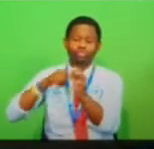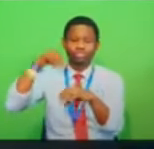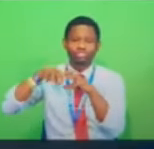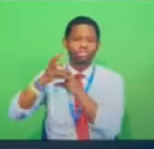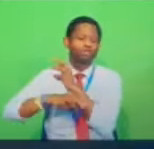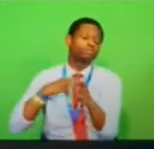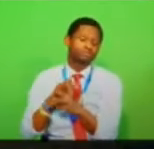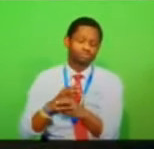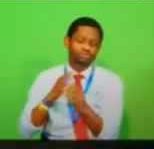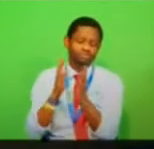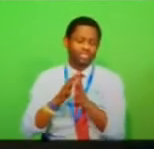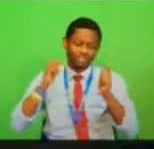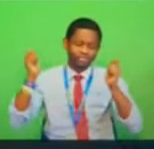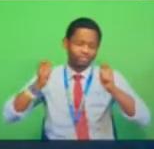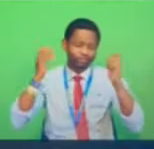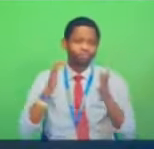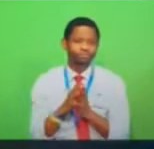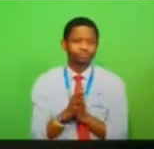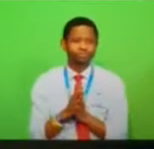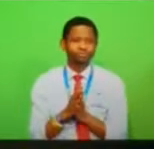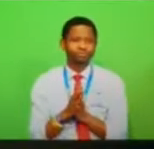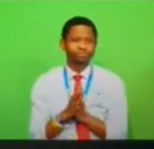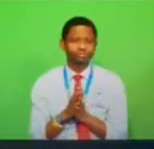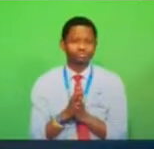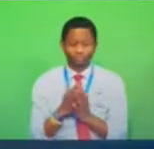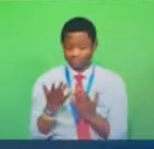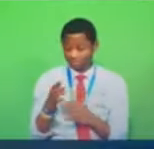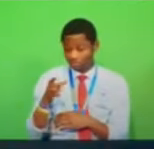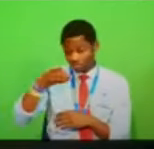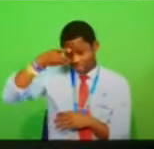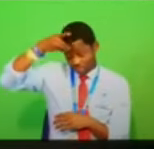our world. Hallelujah. Now let's come to the Daniel text.